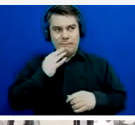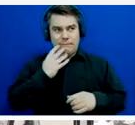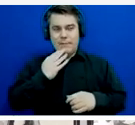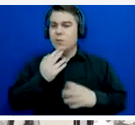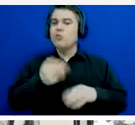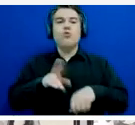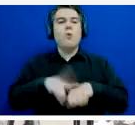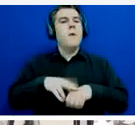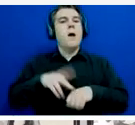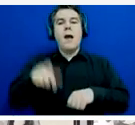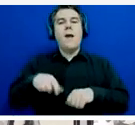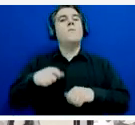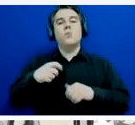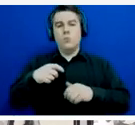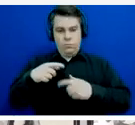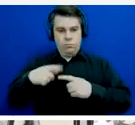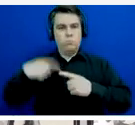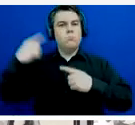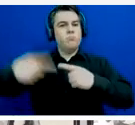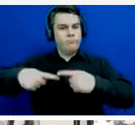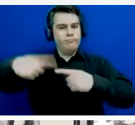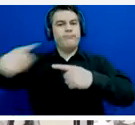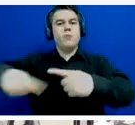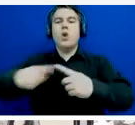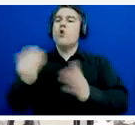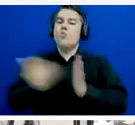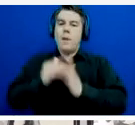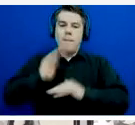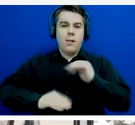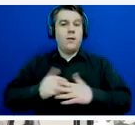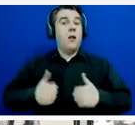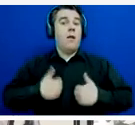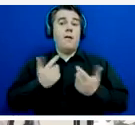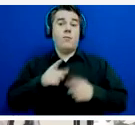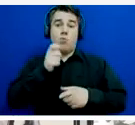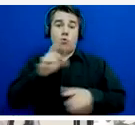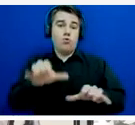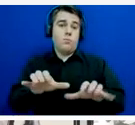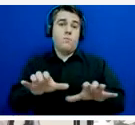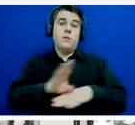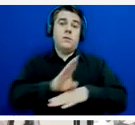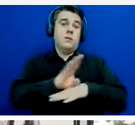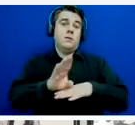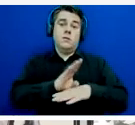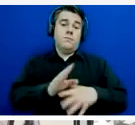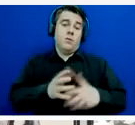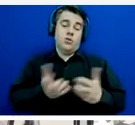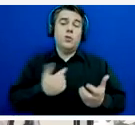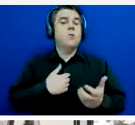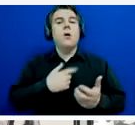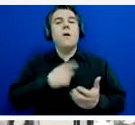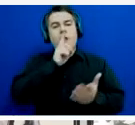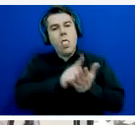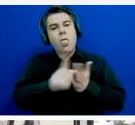have periods of rebuilding, and life happens, and maybe you don't do the business as much. And so fall in love with rebuilding. Do not be ashamed